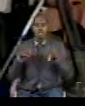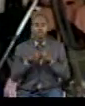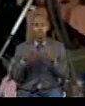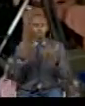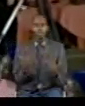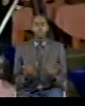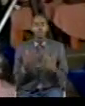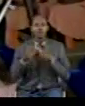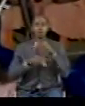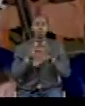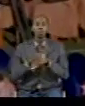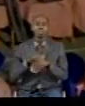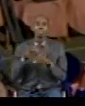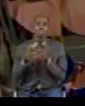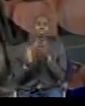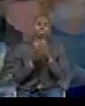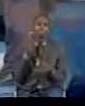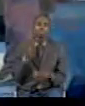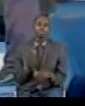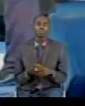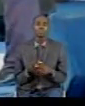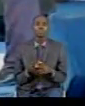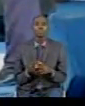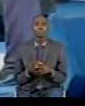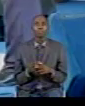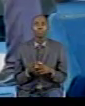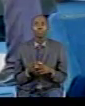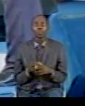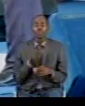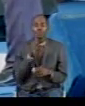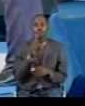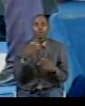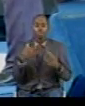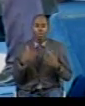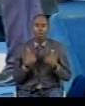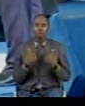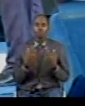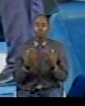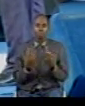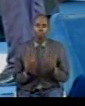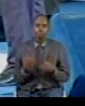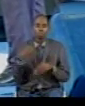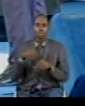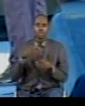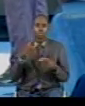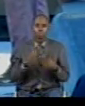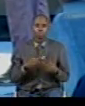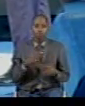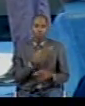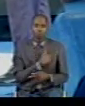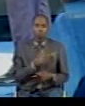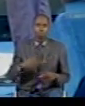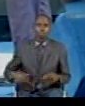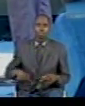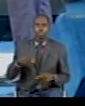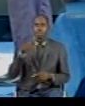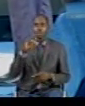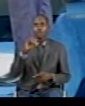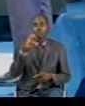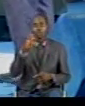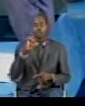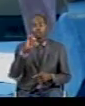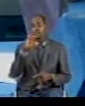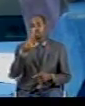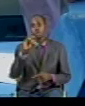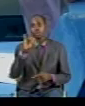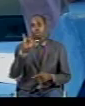Jesus' name. You come into royalty, because now he crowneth you with loving